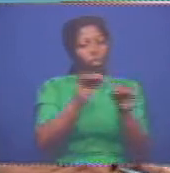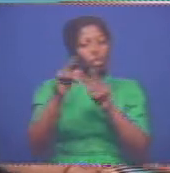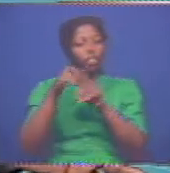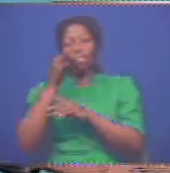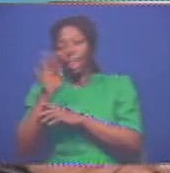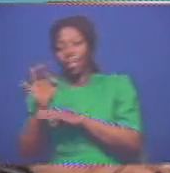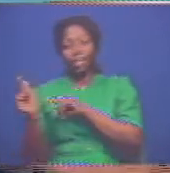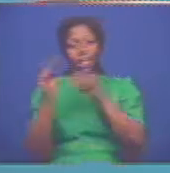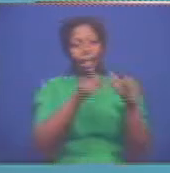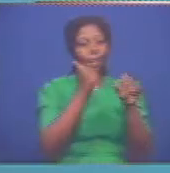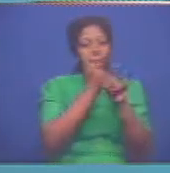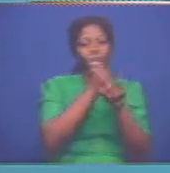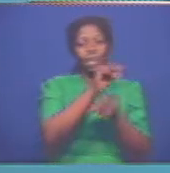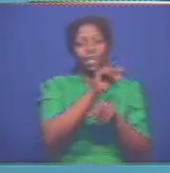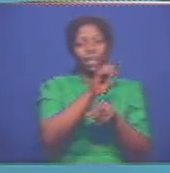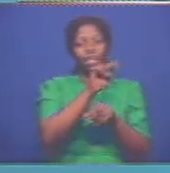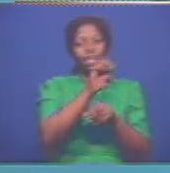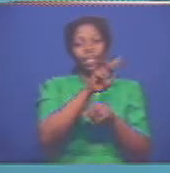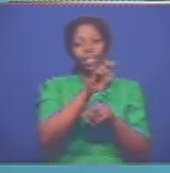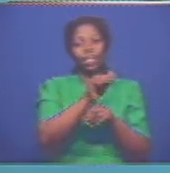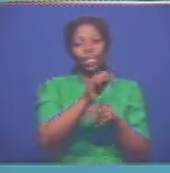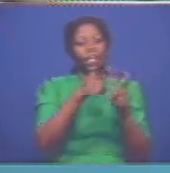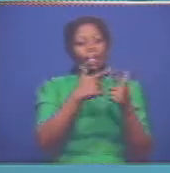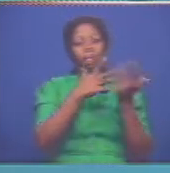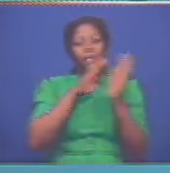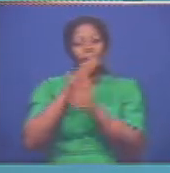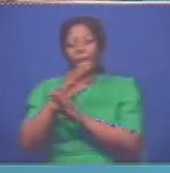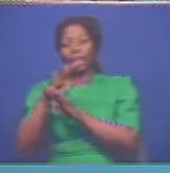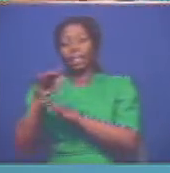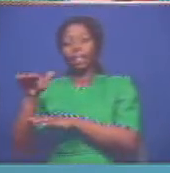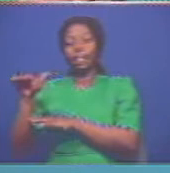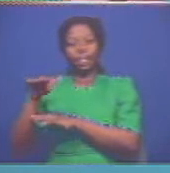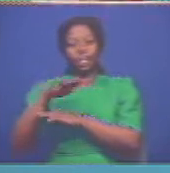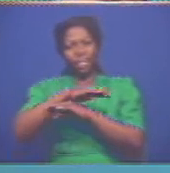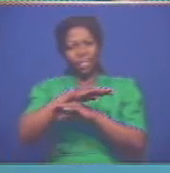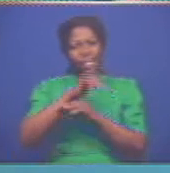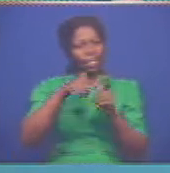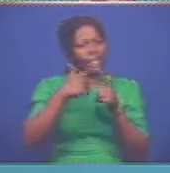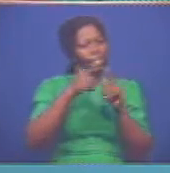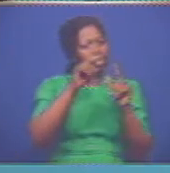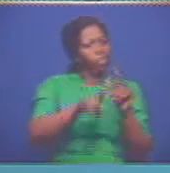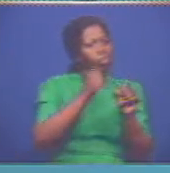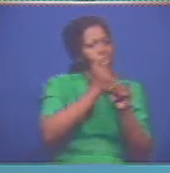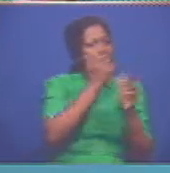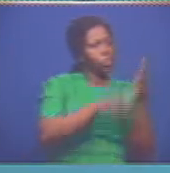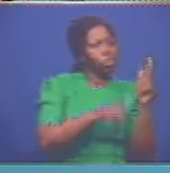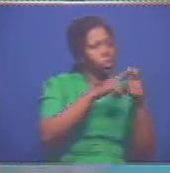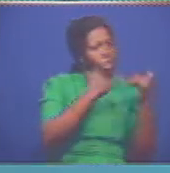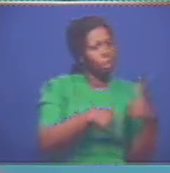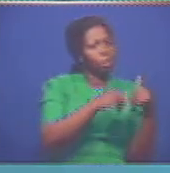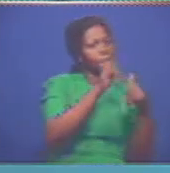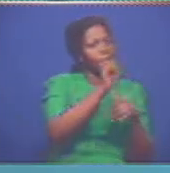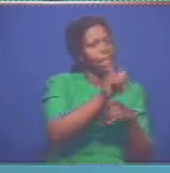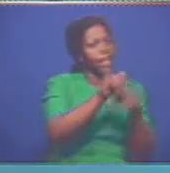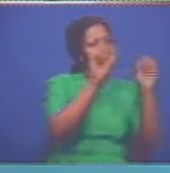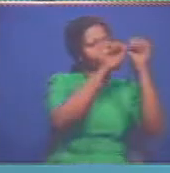work in Geneva, and then you go back in the evening. Reuben, what then do we need to do, you know, to implement such a system